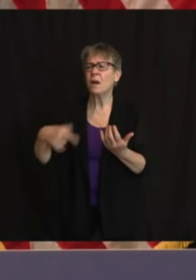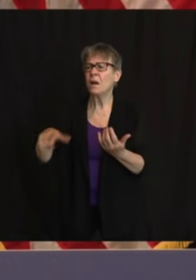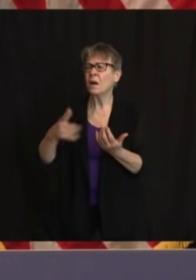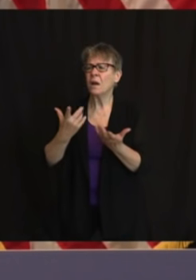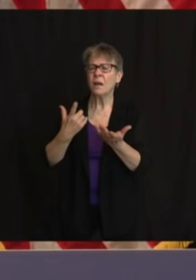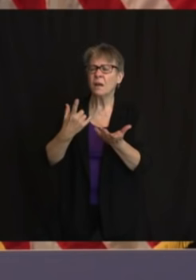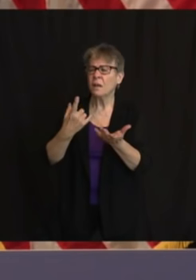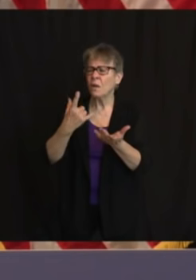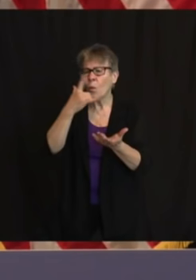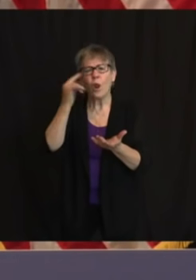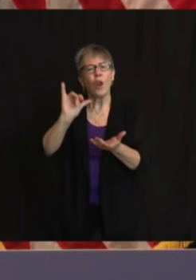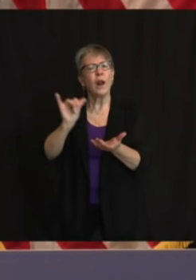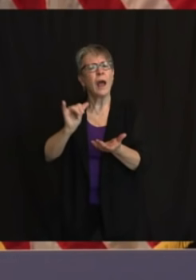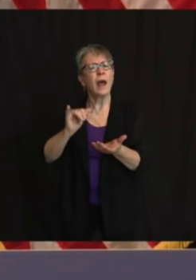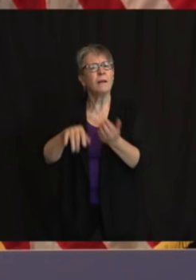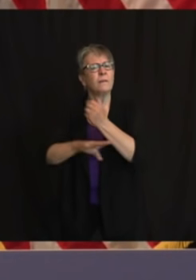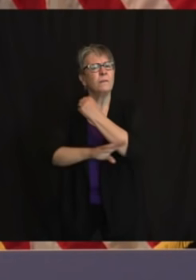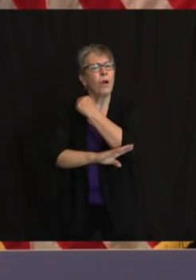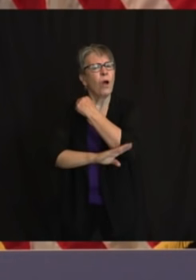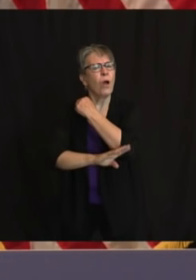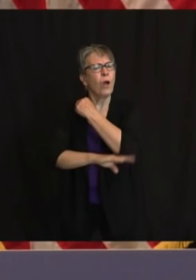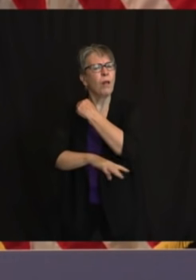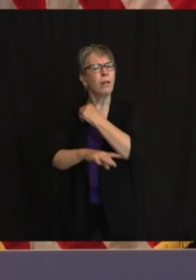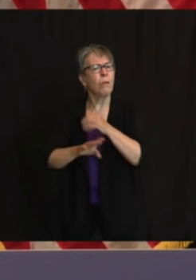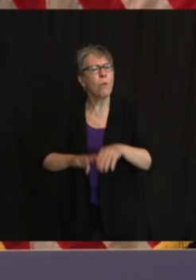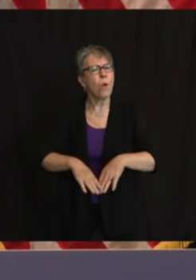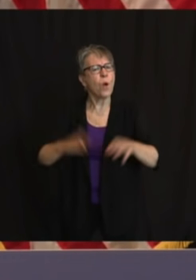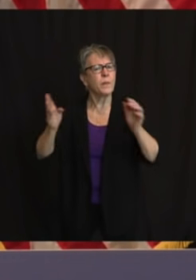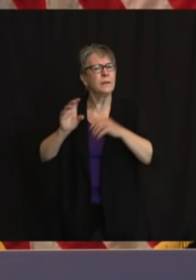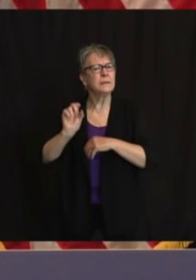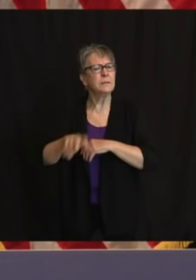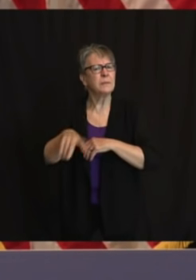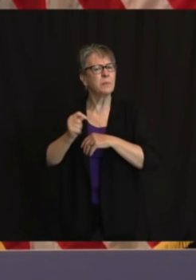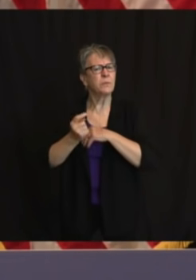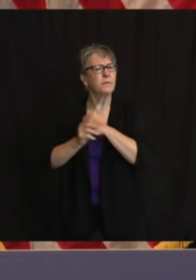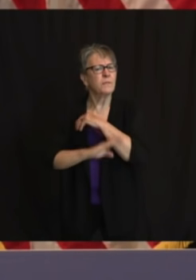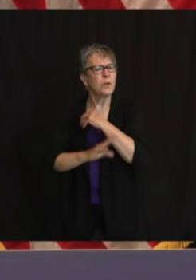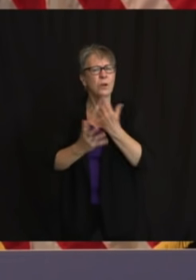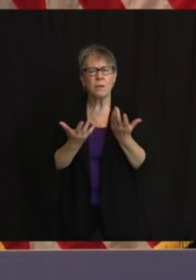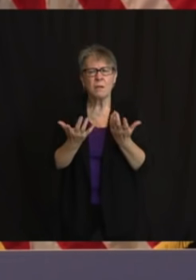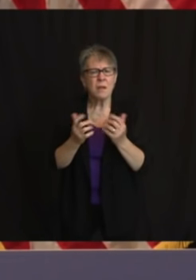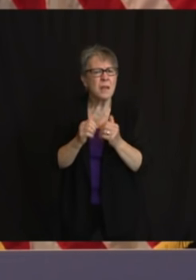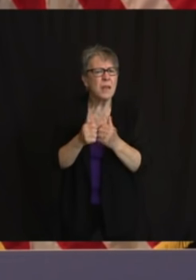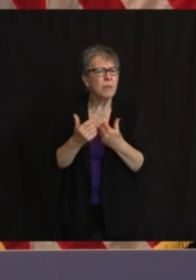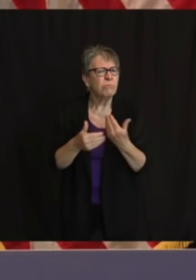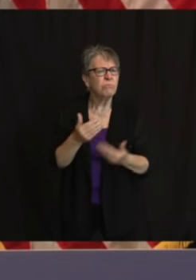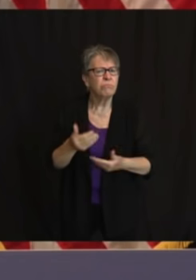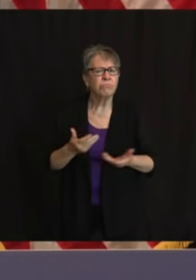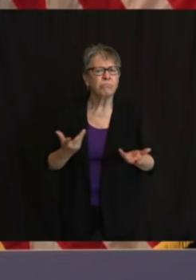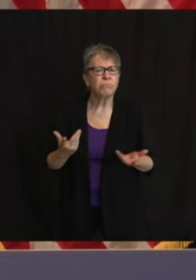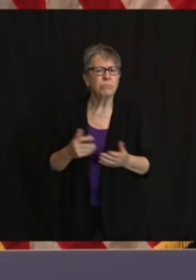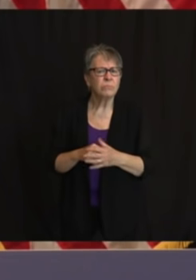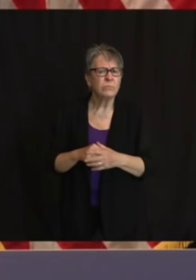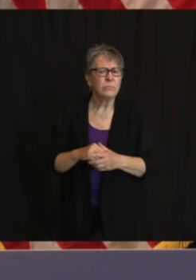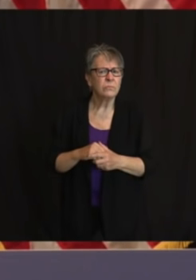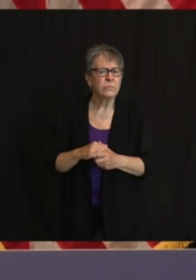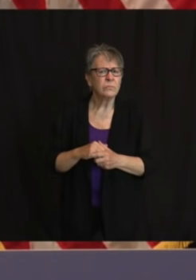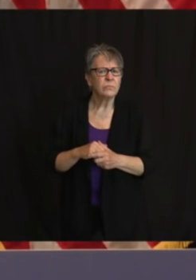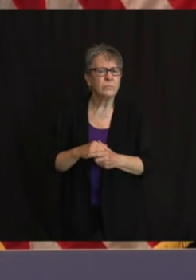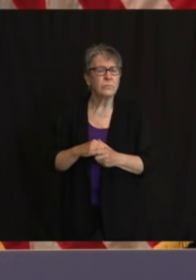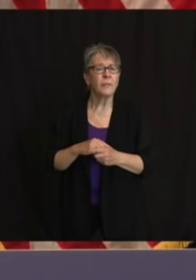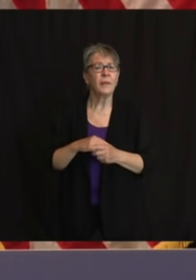borrowing, or is it new market borrowing to do short-term expenses? So the borrowing is the Fed for the time being,